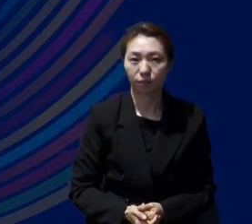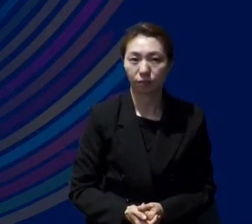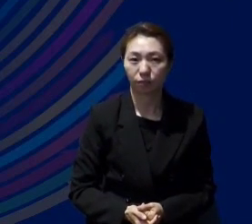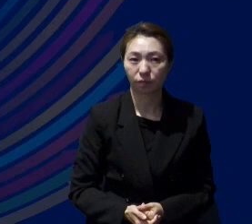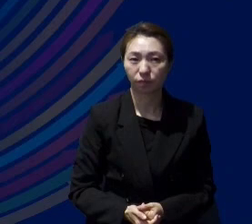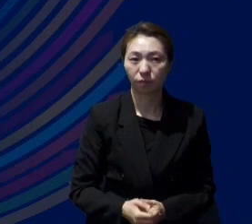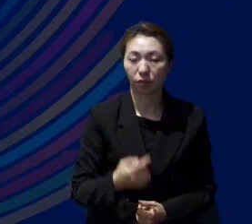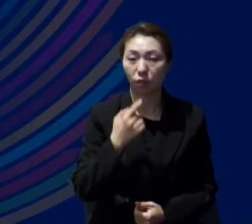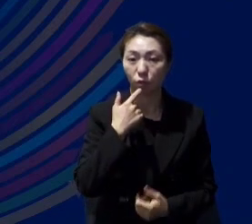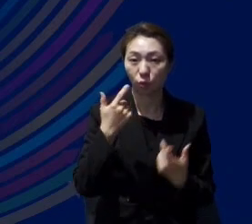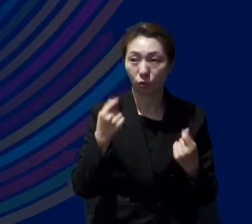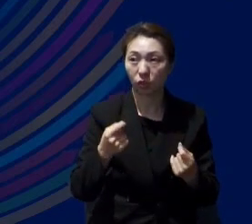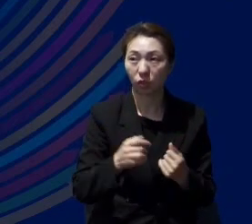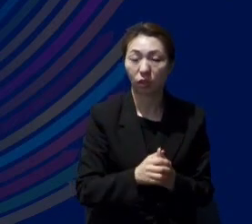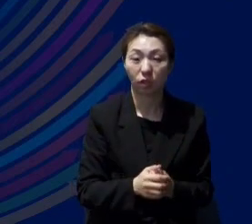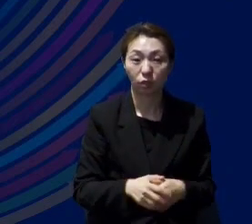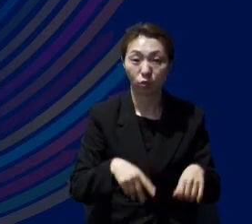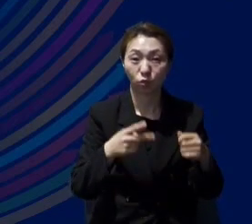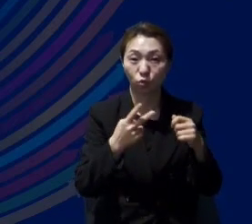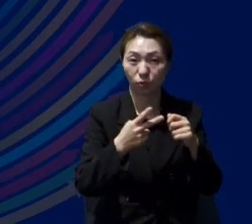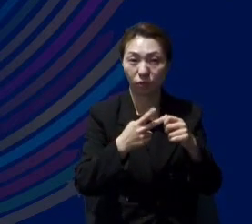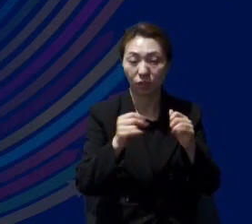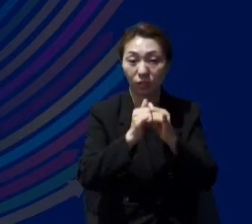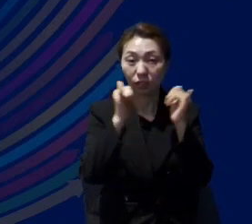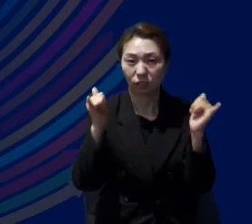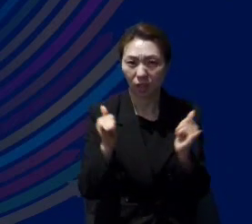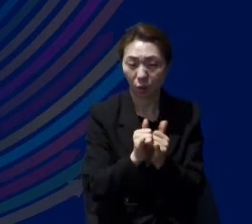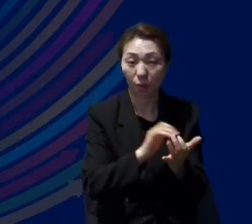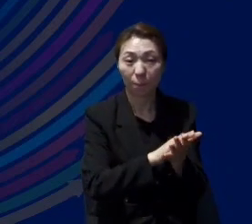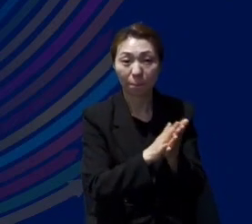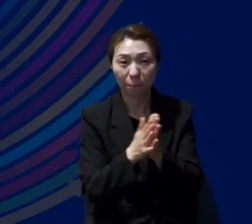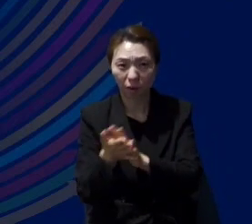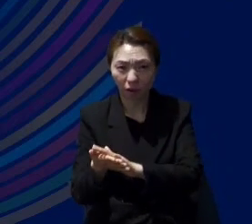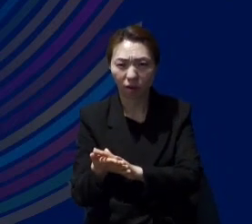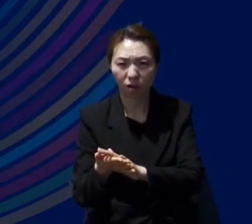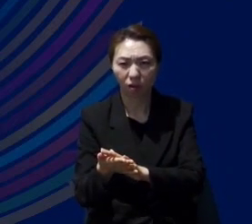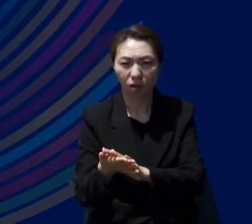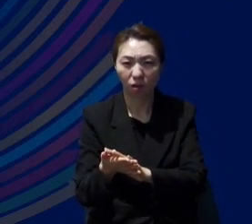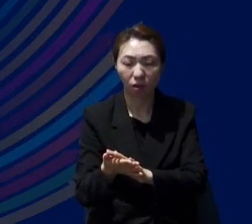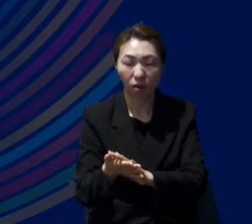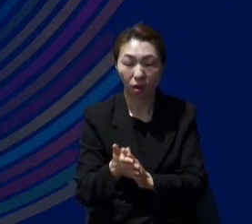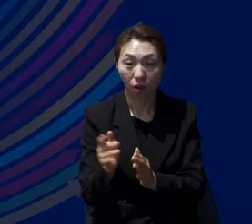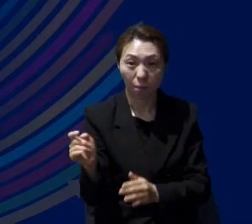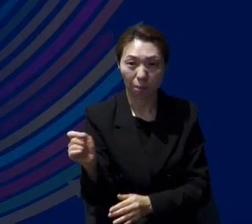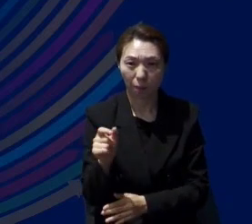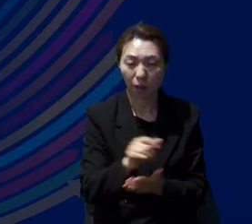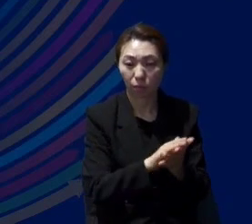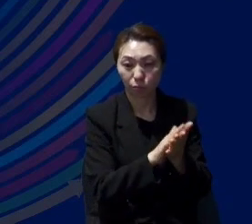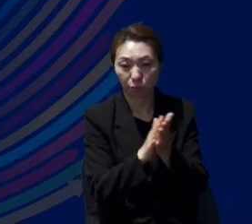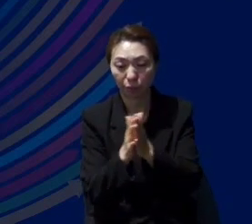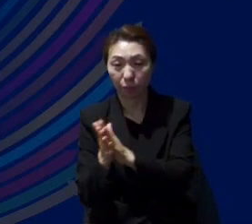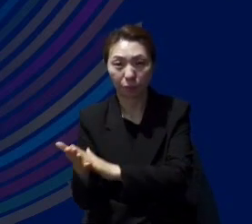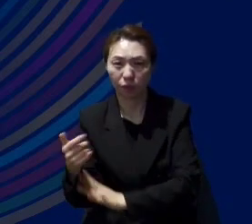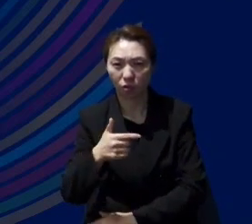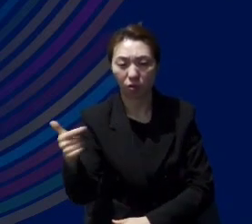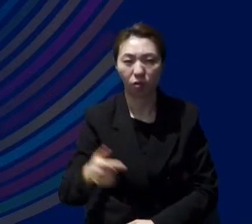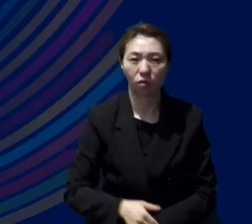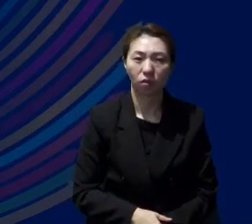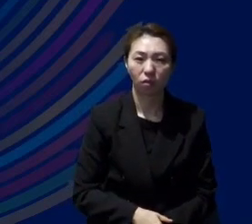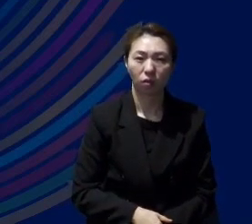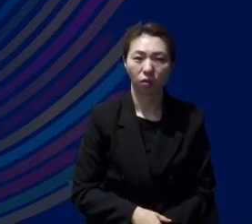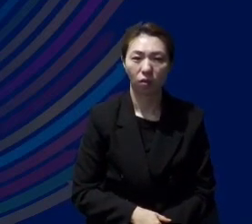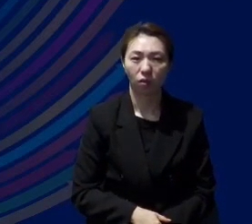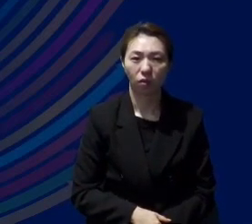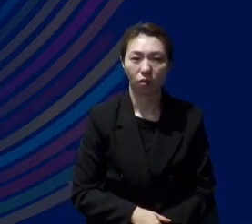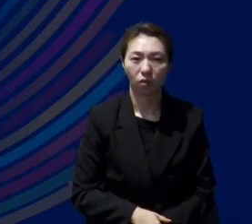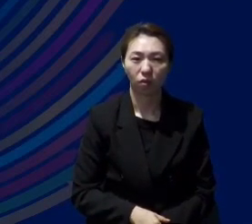happening, suddenly, things change, but the rate at which it changes is amazing. Conflict, first in